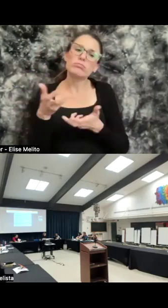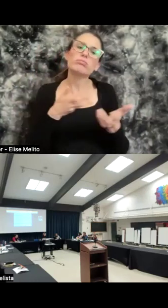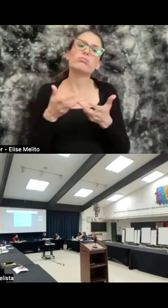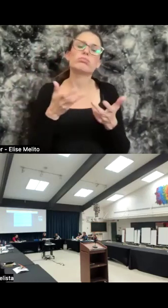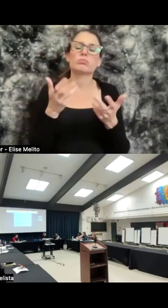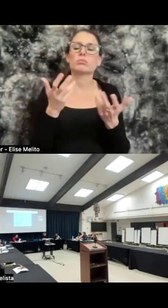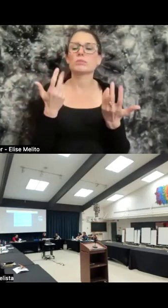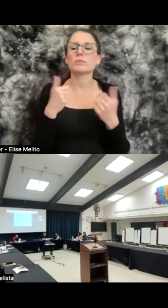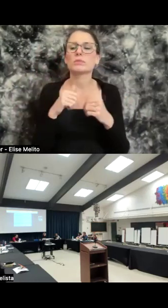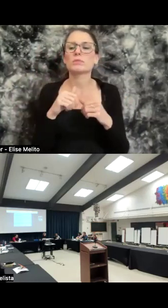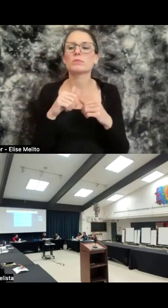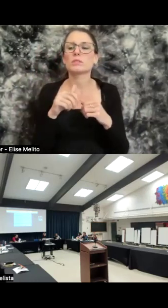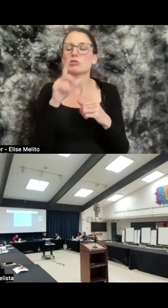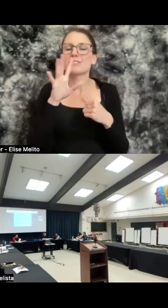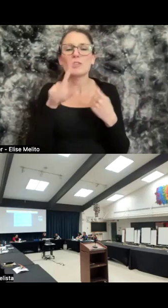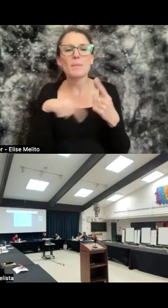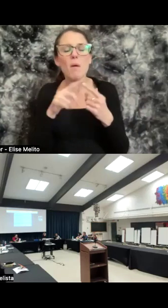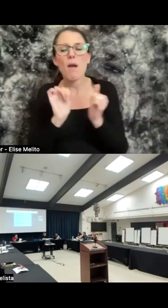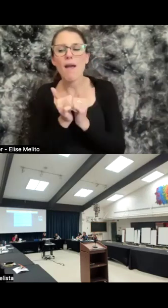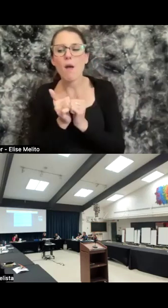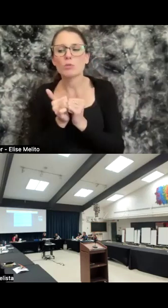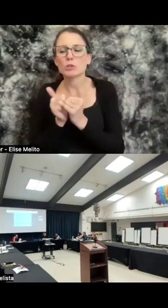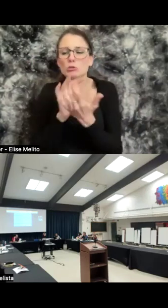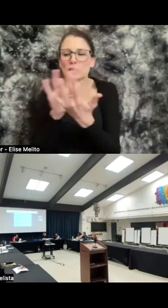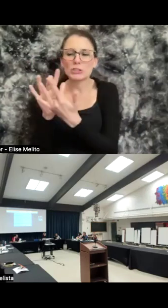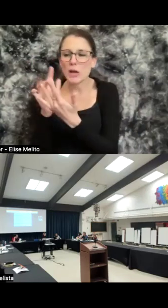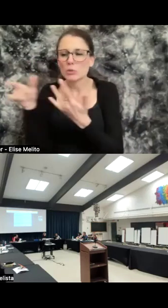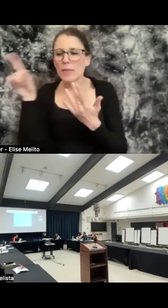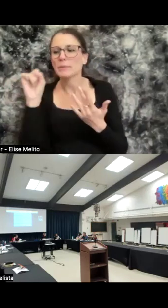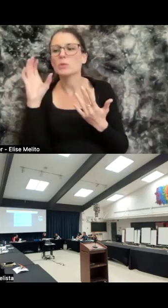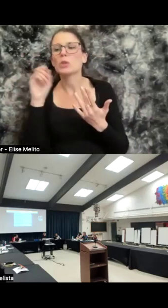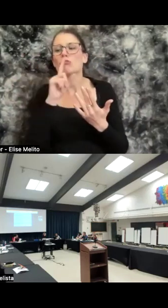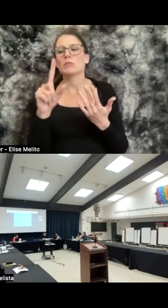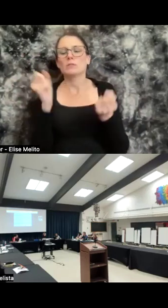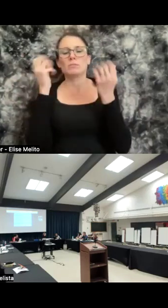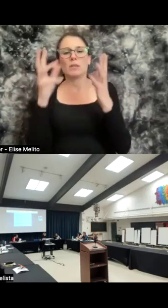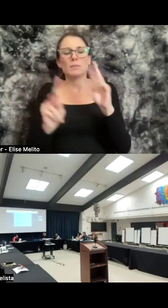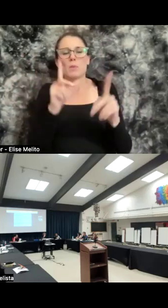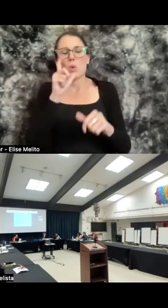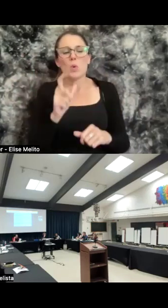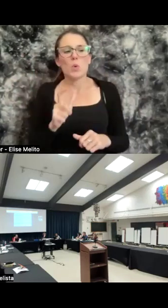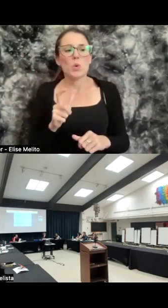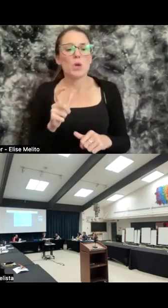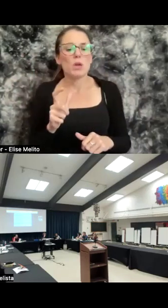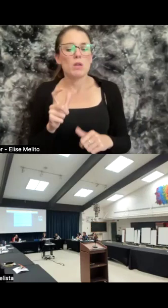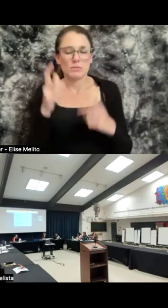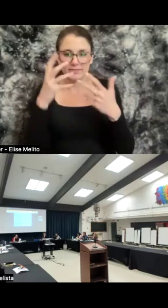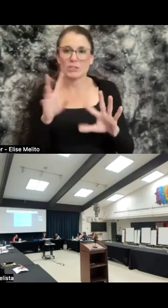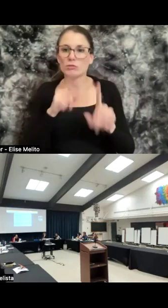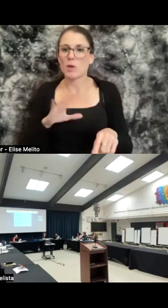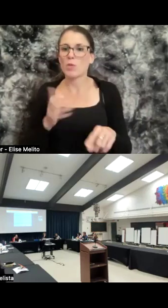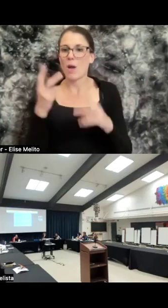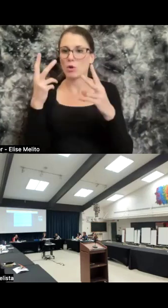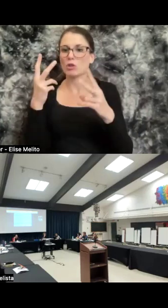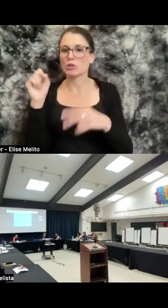folks. We were talking about how to reach out to. And so there are a number of people who responded to our survey